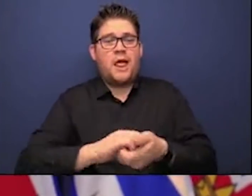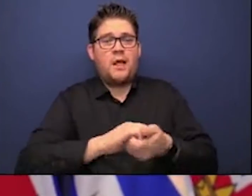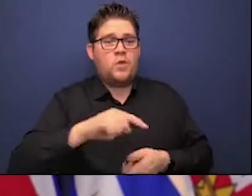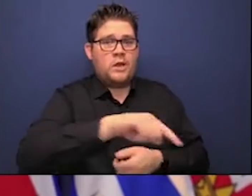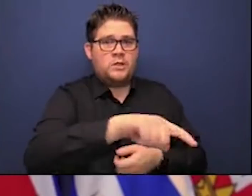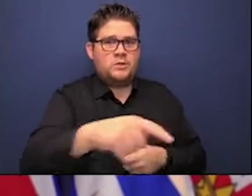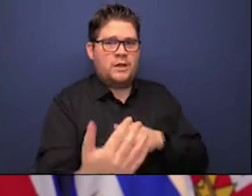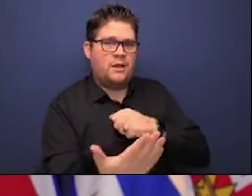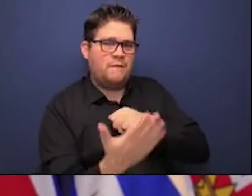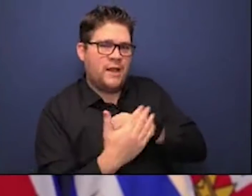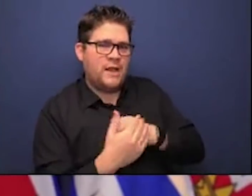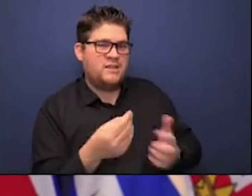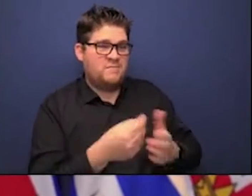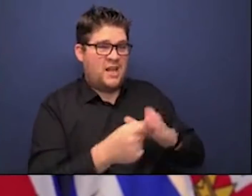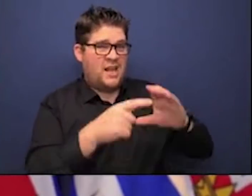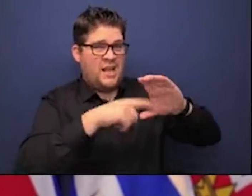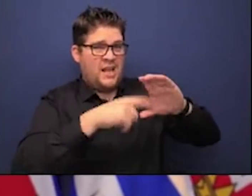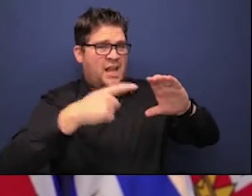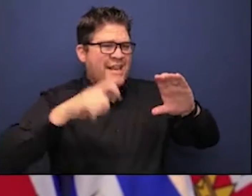schools